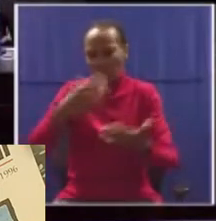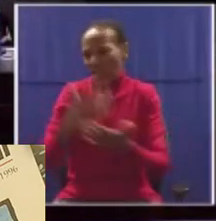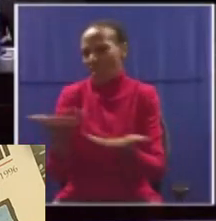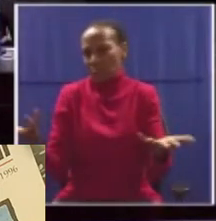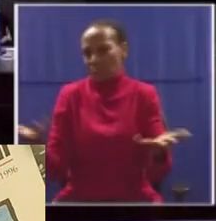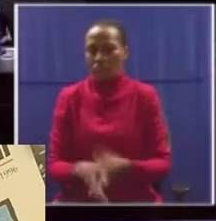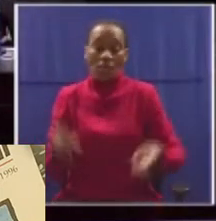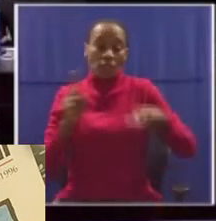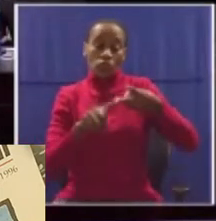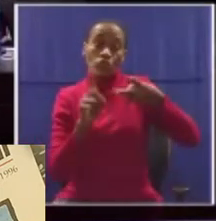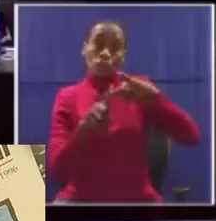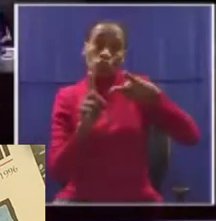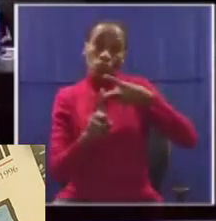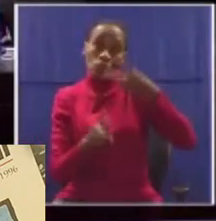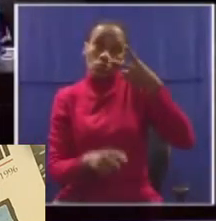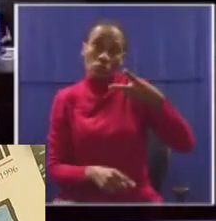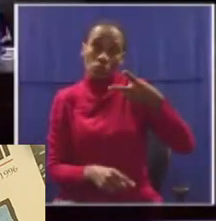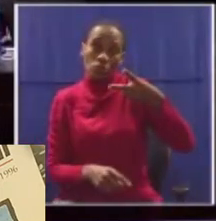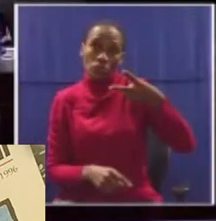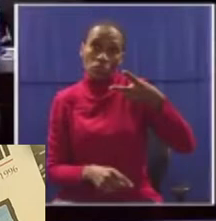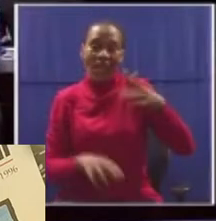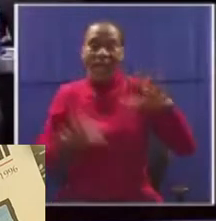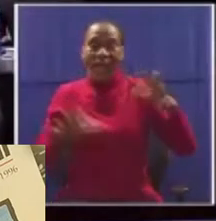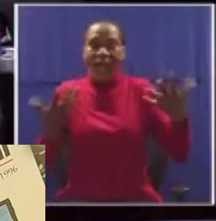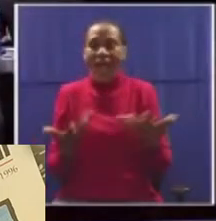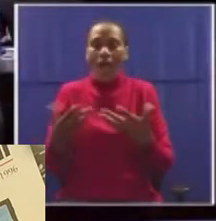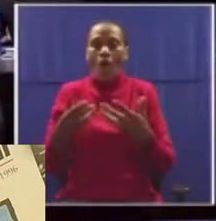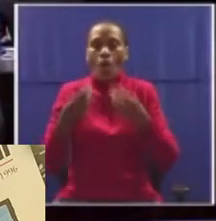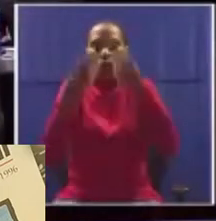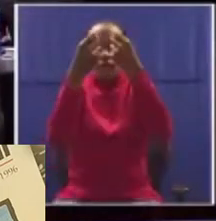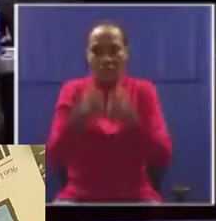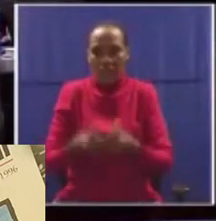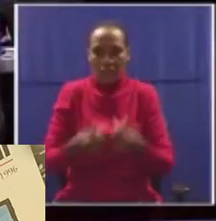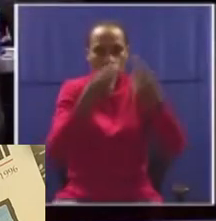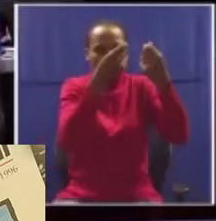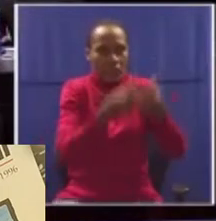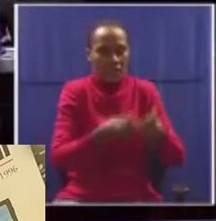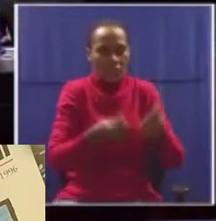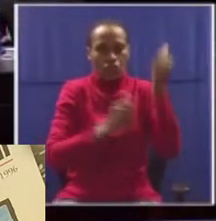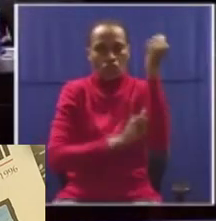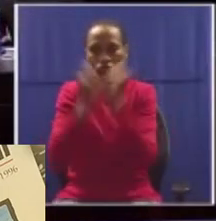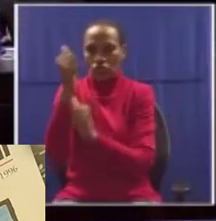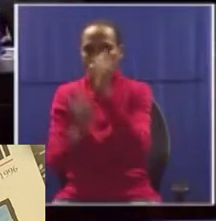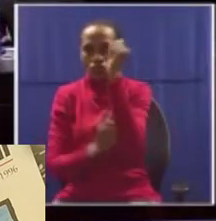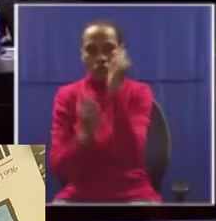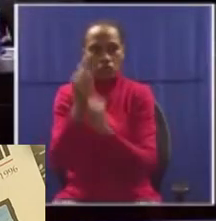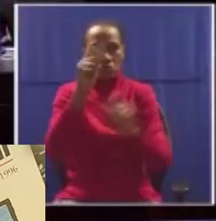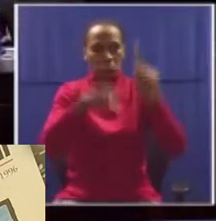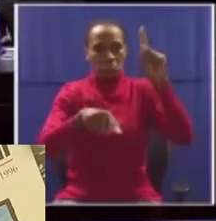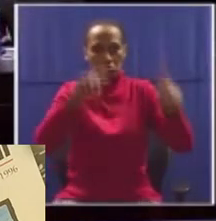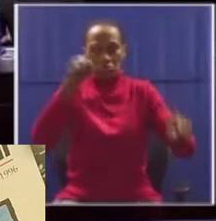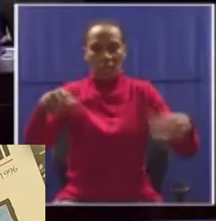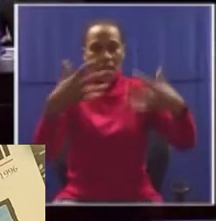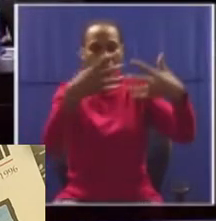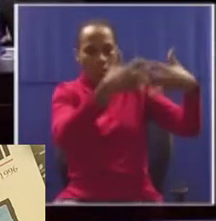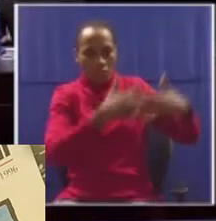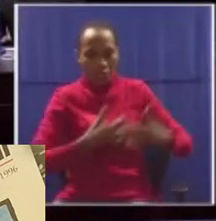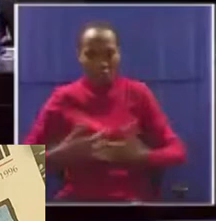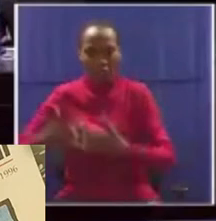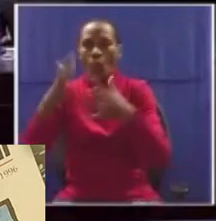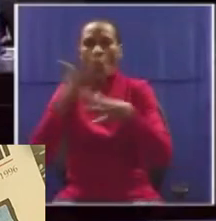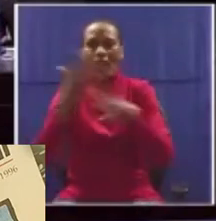thing is what how do corresponding financial institutions relate to our institutions